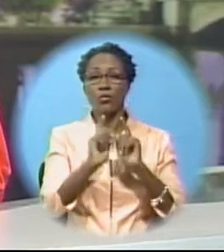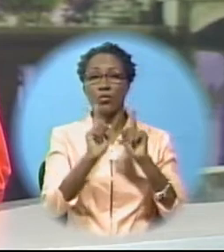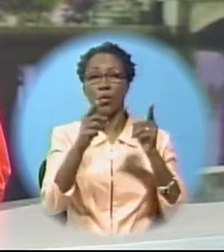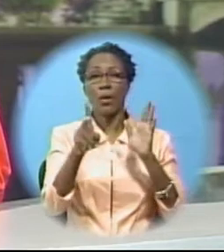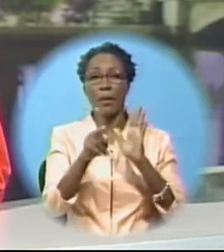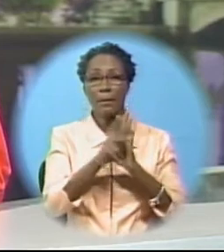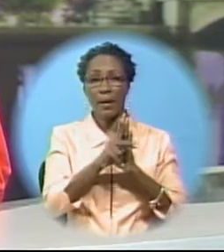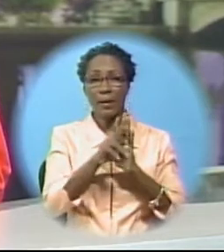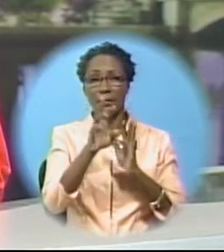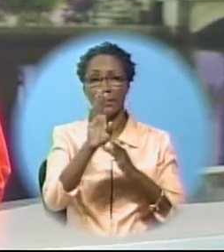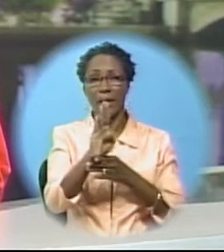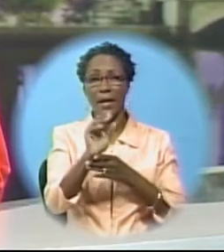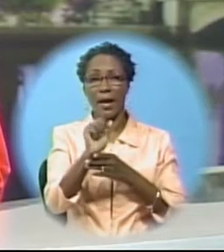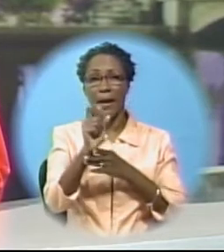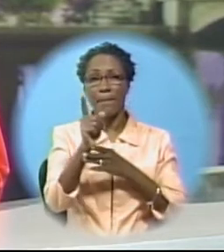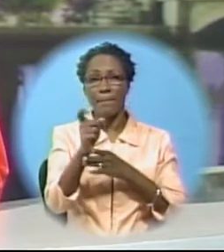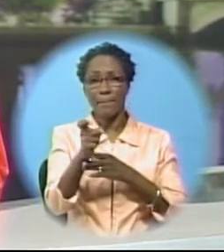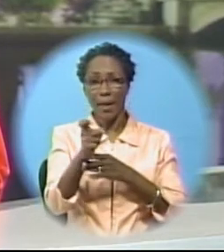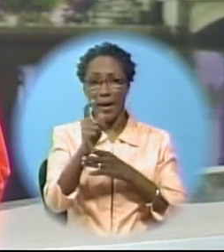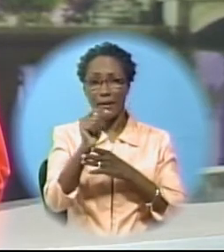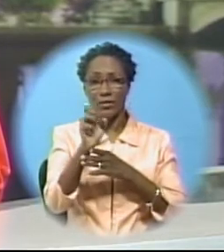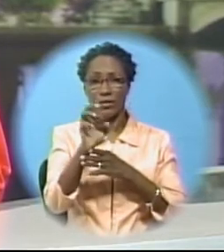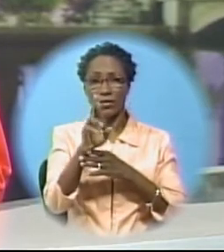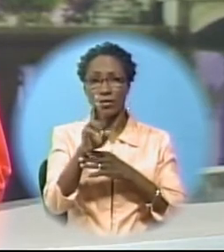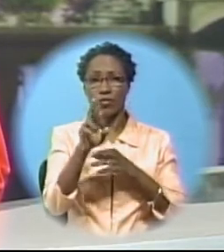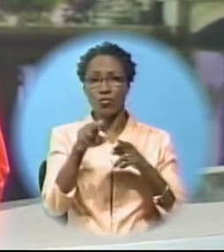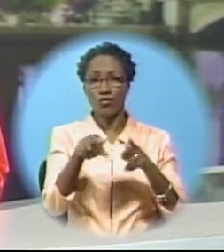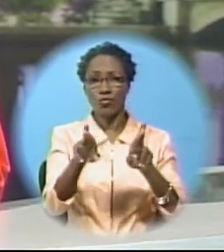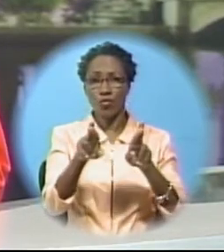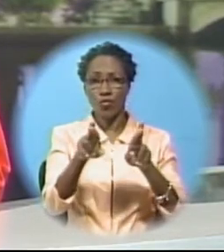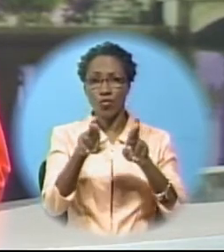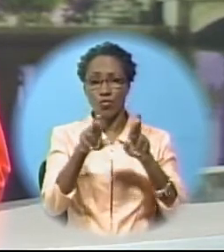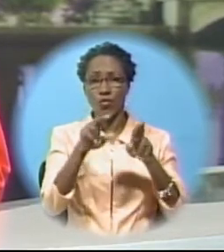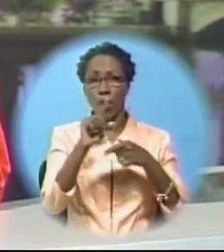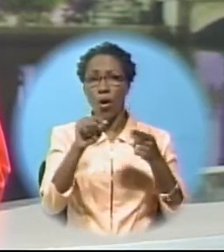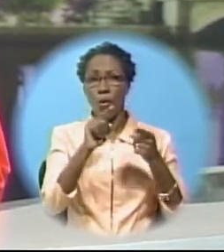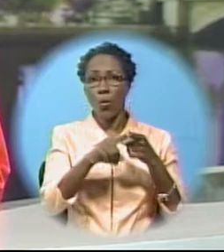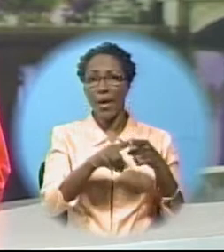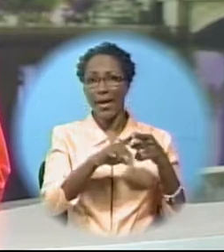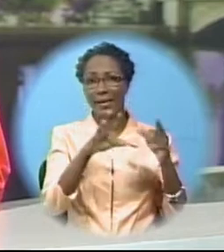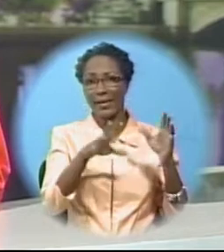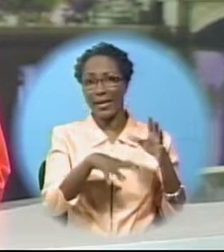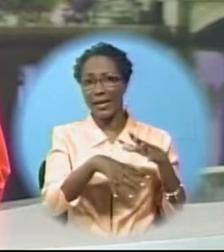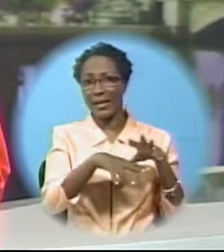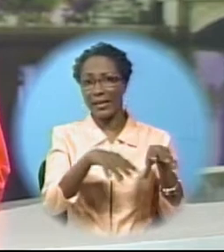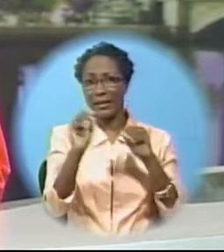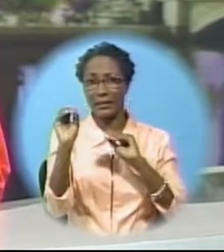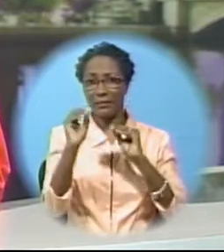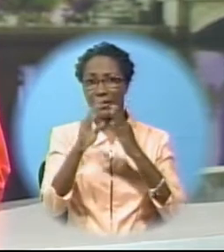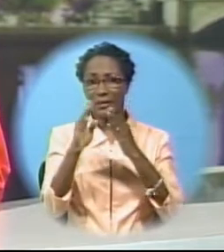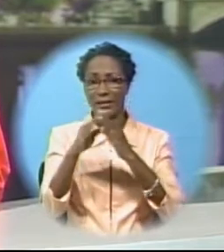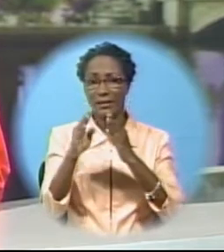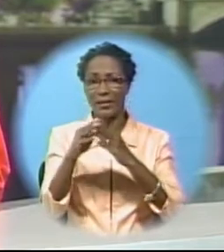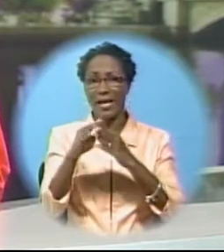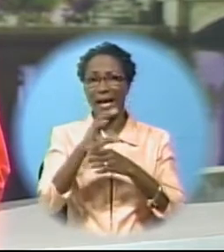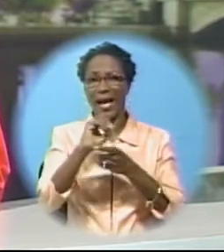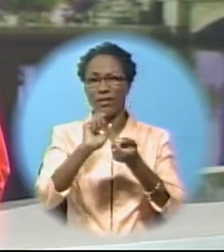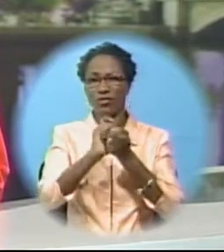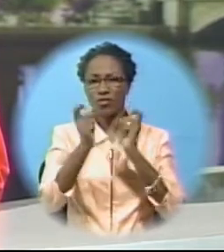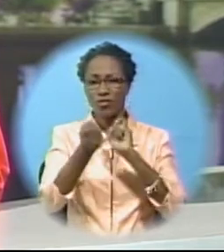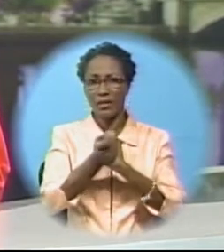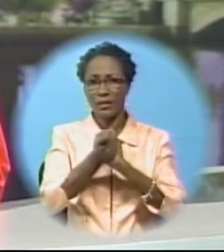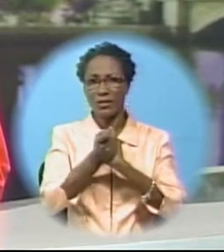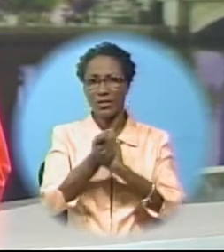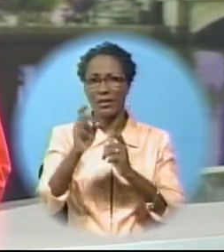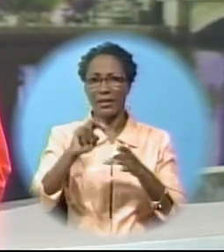Baxter's Road route when leaving the city and a change to the disembarking-only bus stop on Tudor